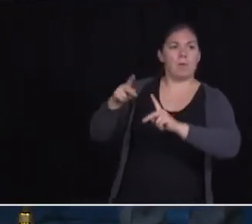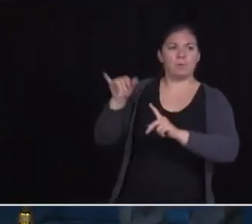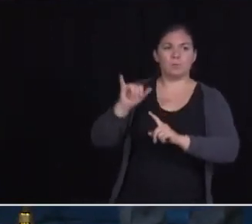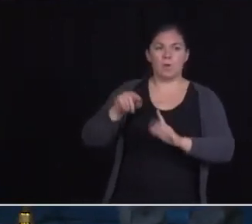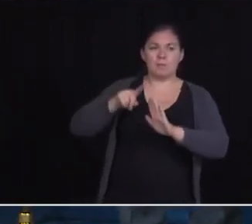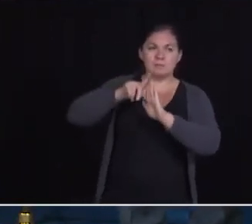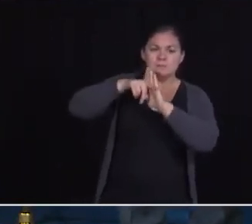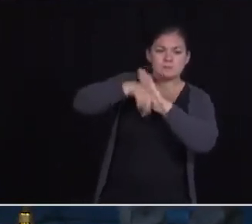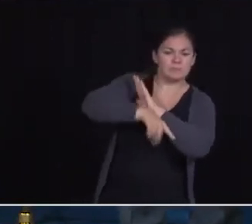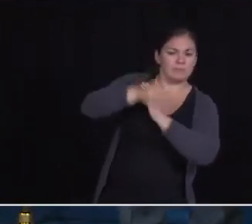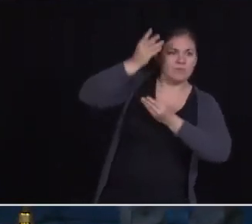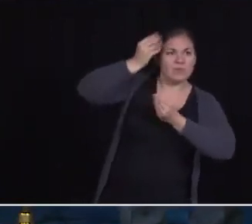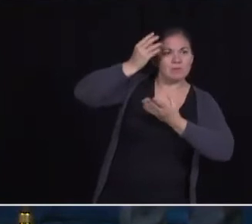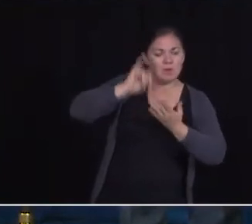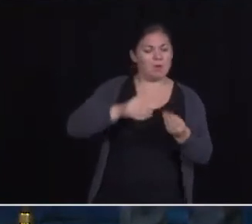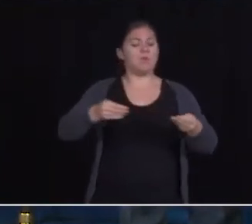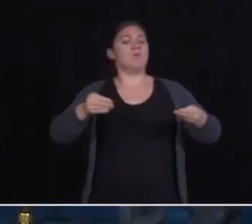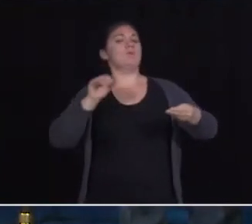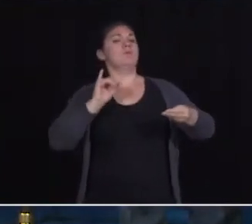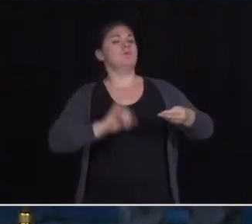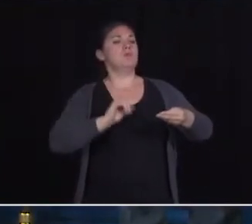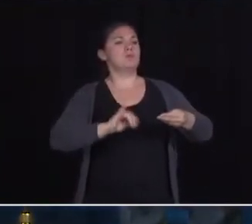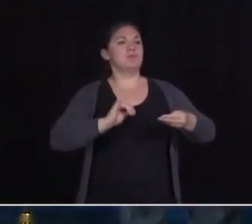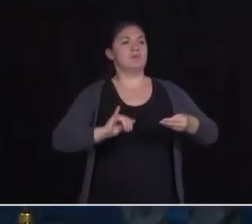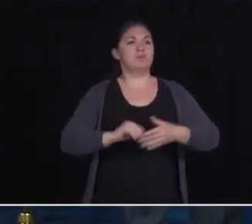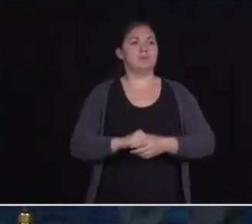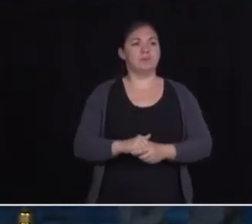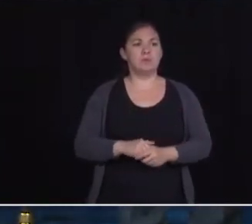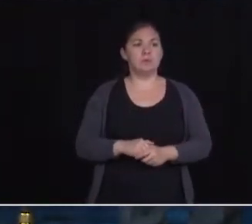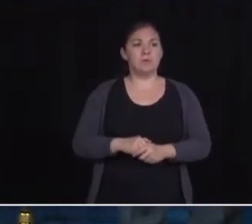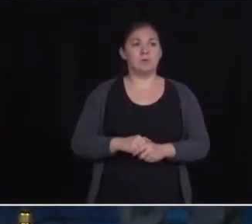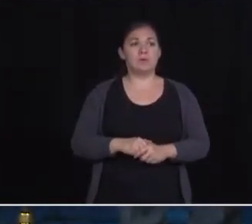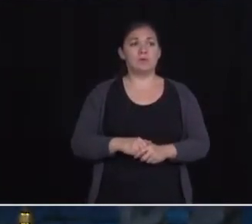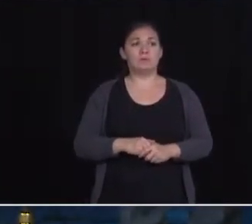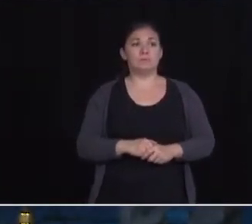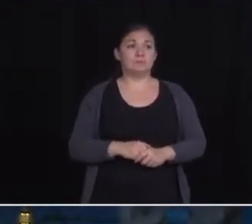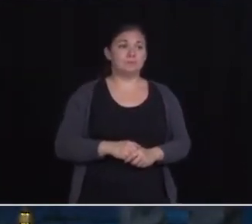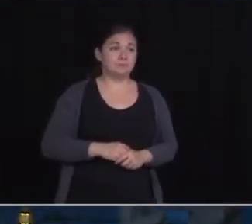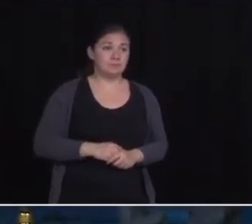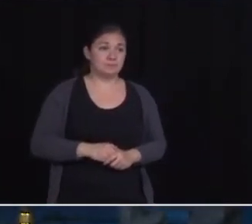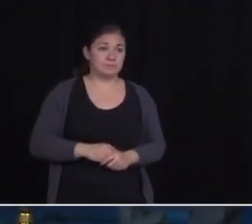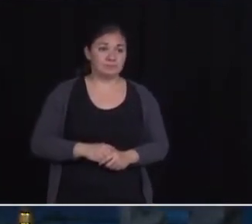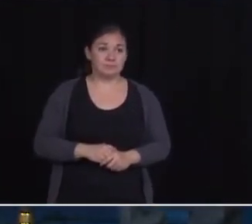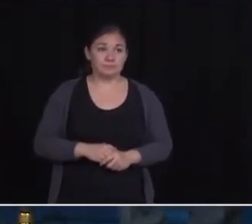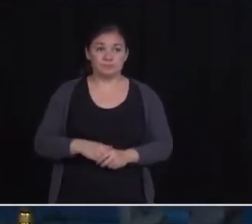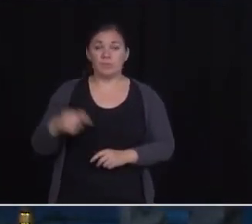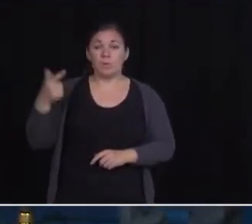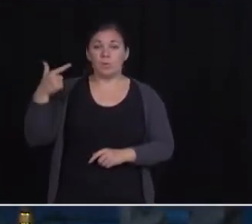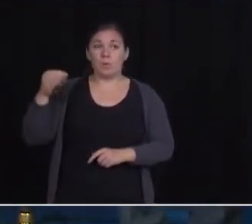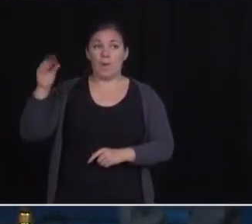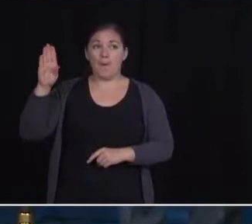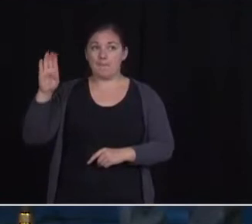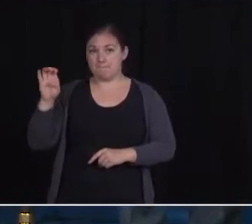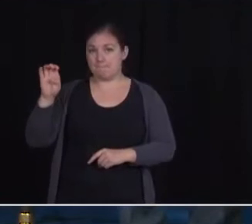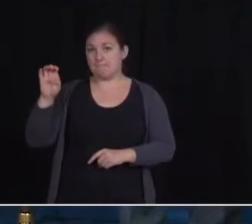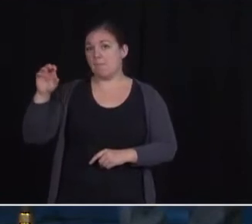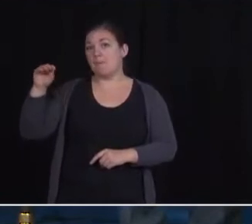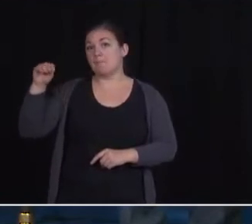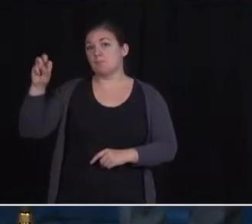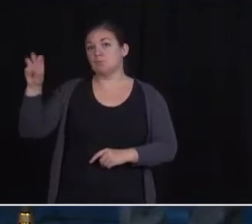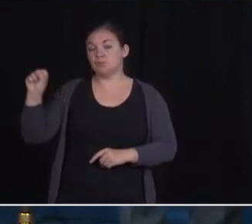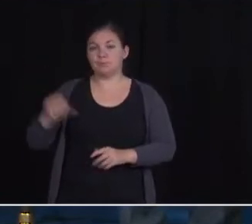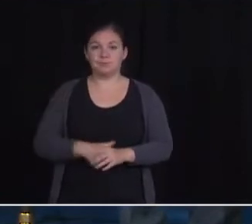Next question. Next question comes from Travis Danrush at Global News. Please go ahead. Hi, Travis. Hi there, Premier. How